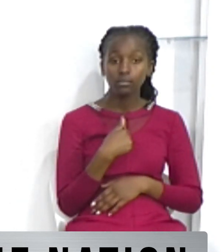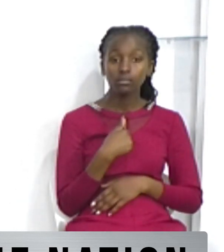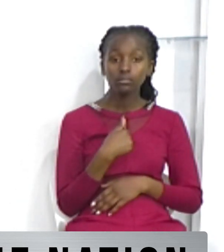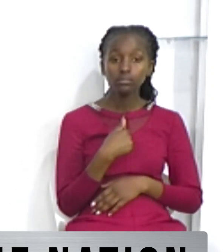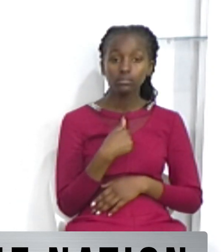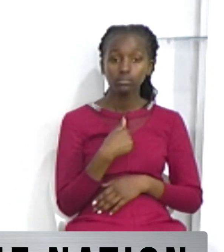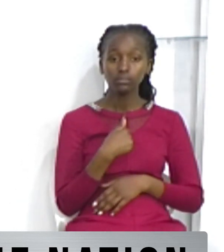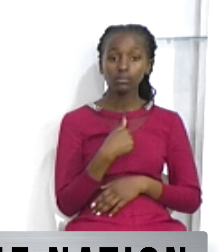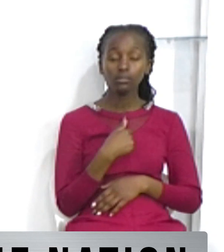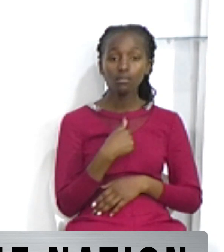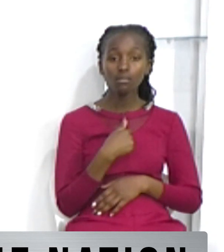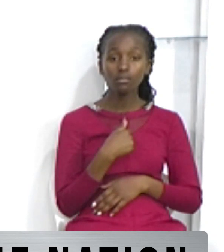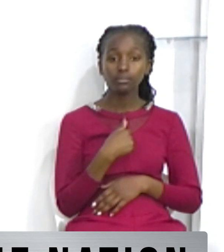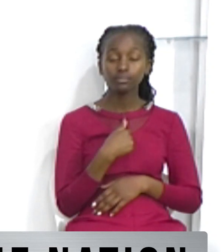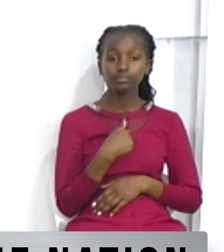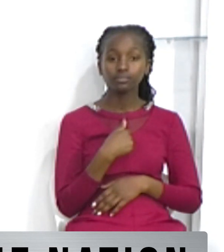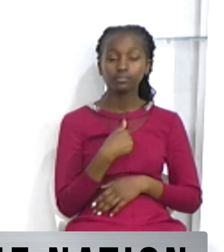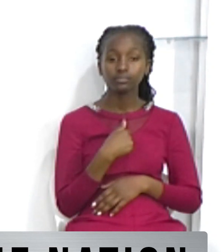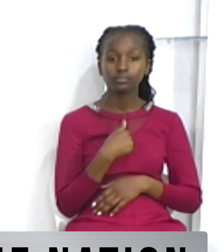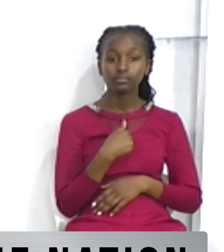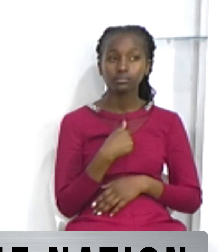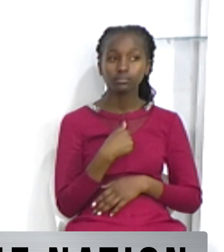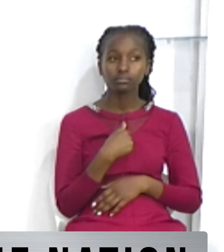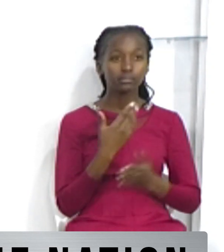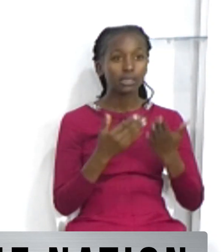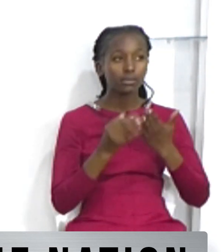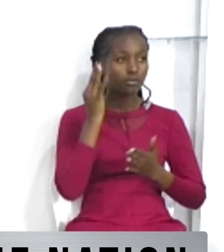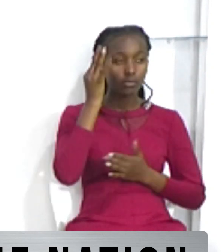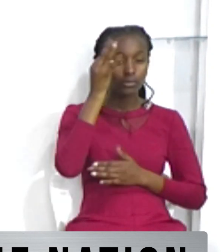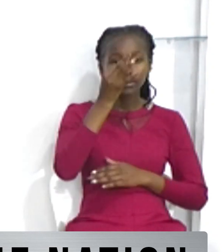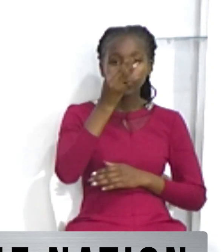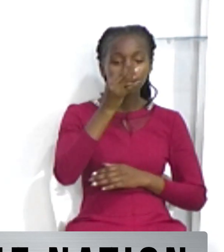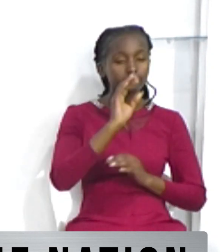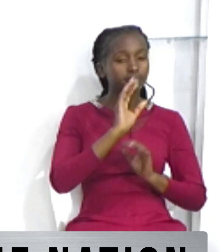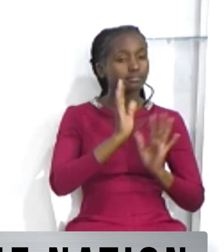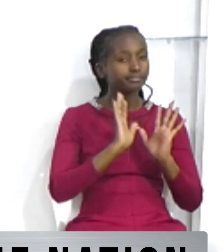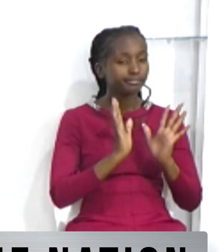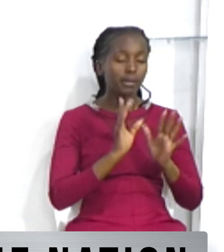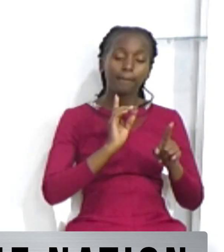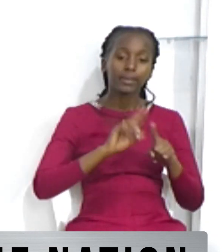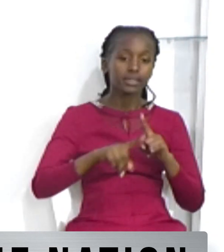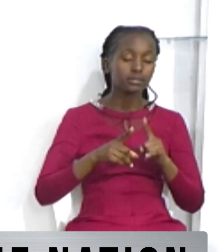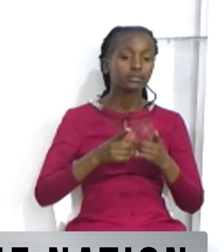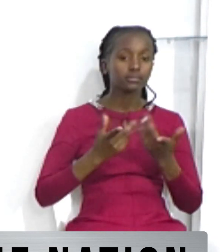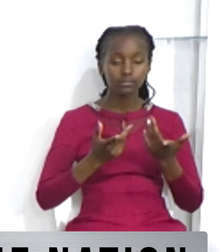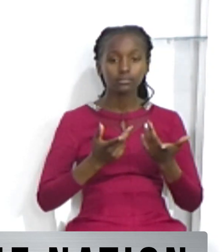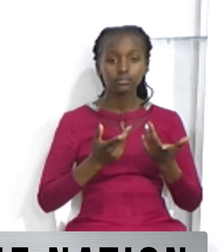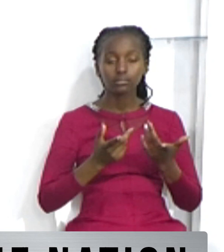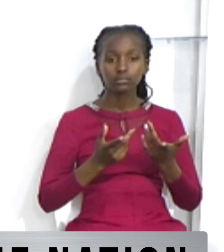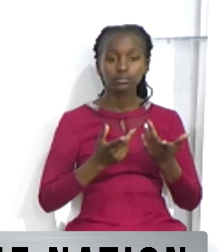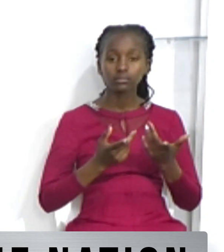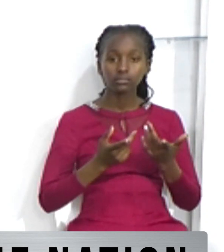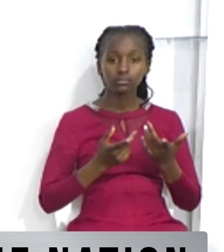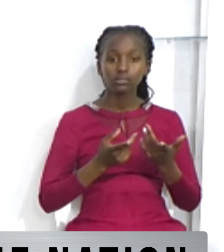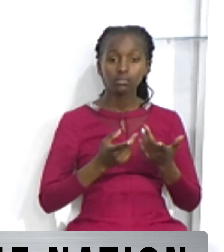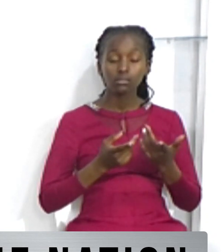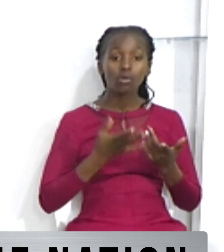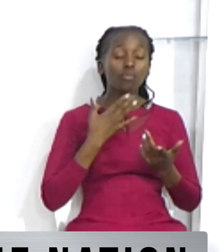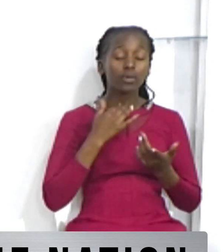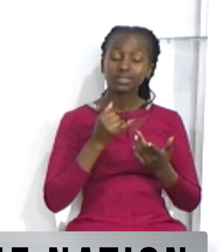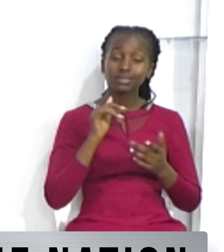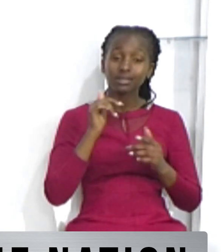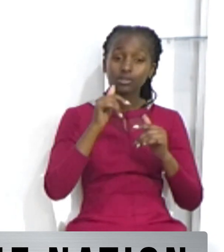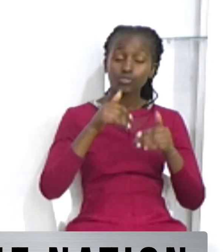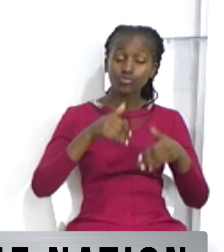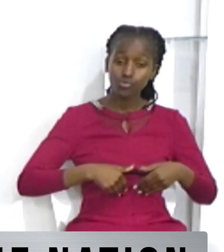They maybe to not the near future, maybe I don't know when, but let the youth of this